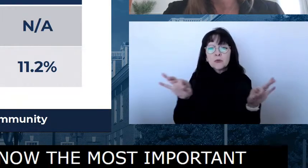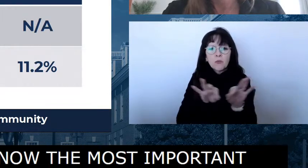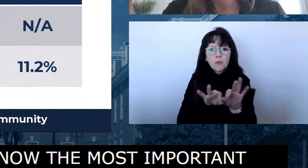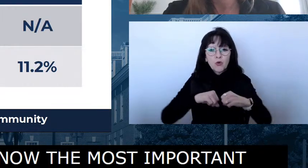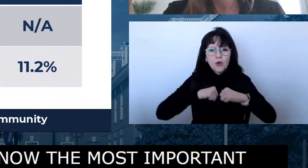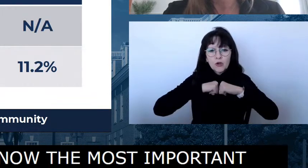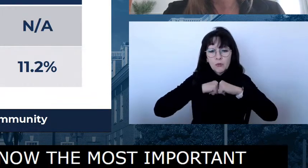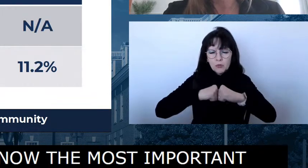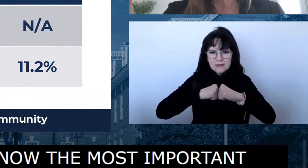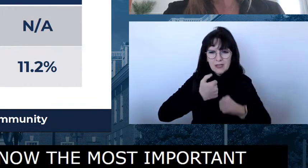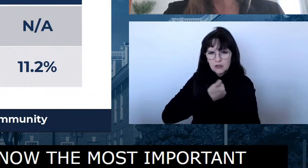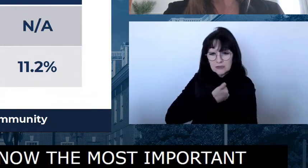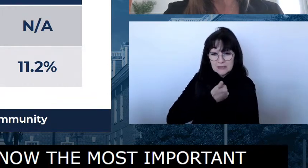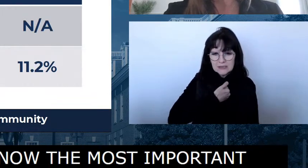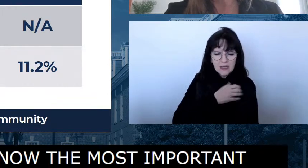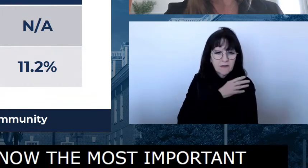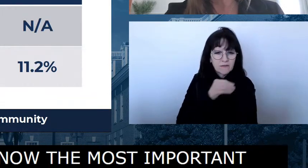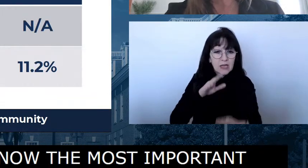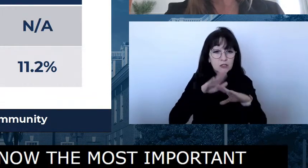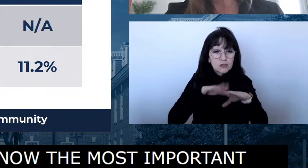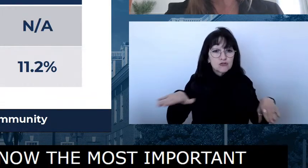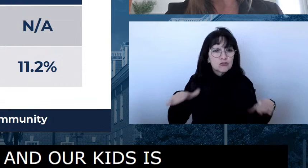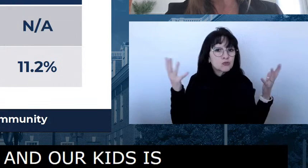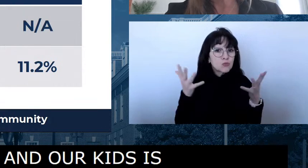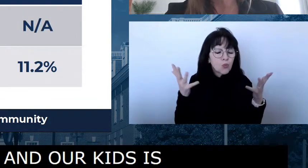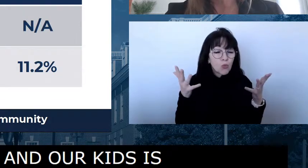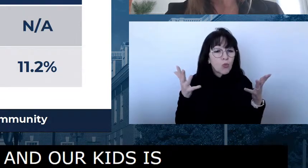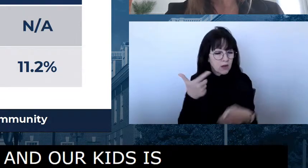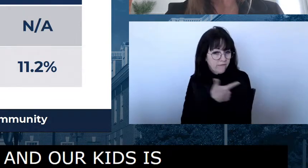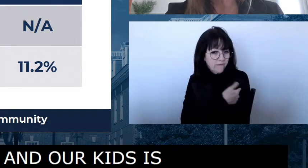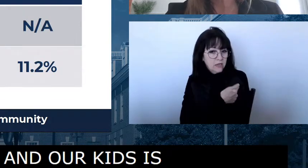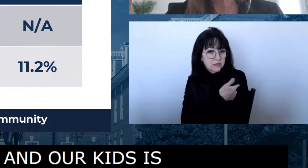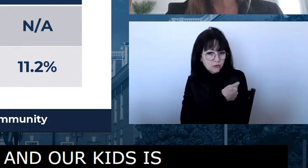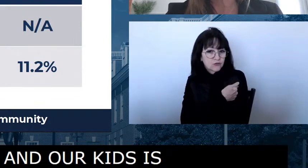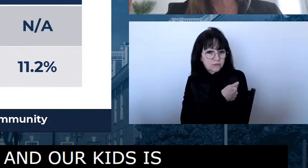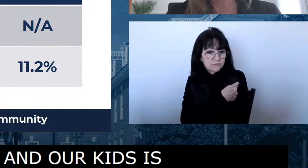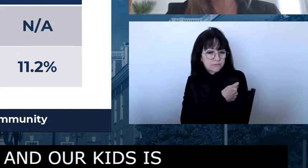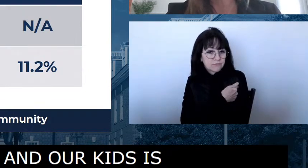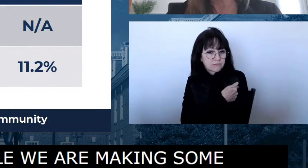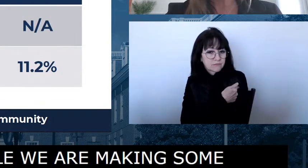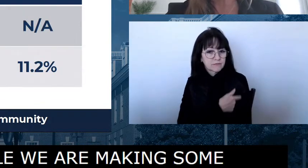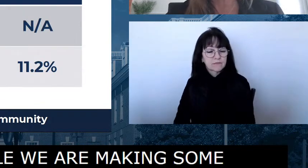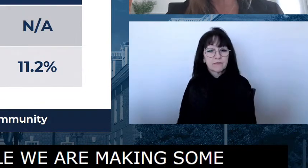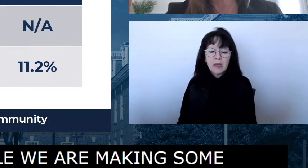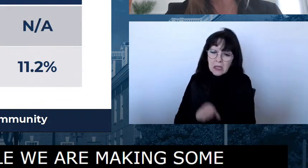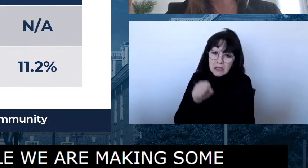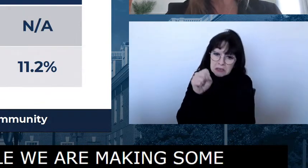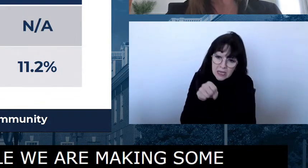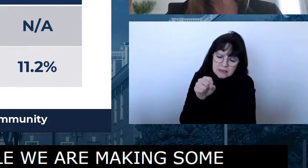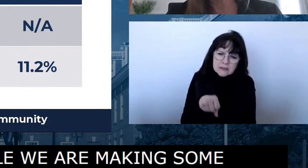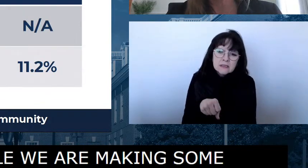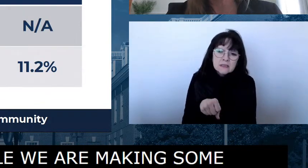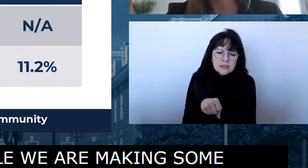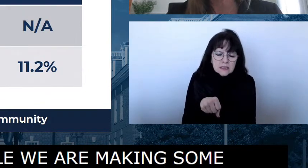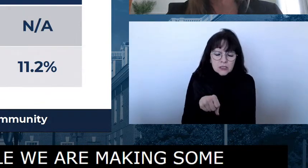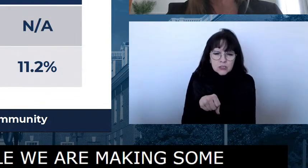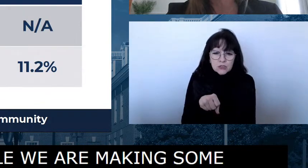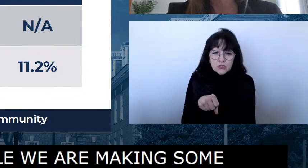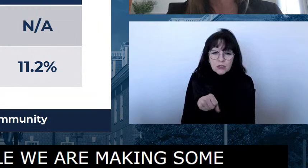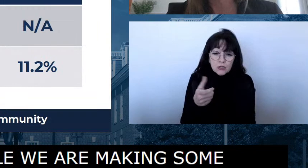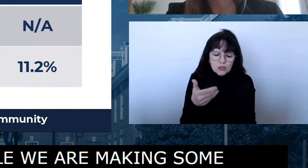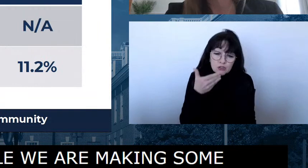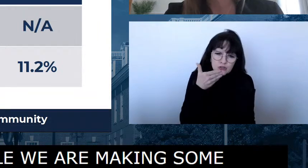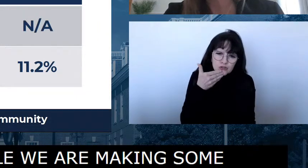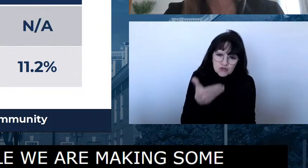vaccination. And so while we are making some progress, we are not where we need to be yet with